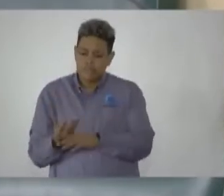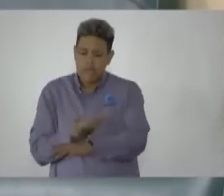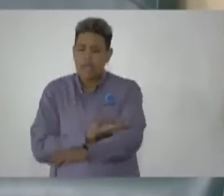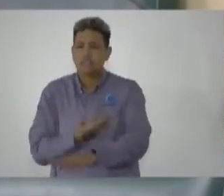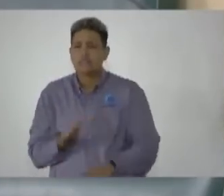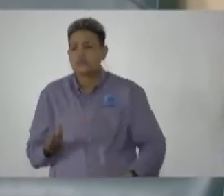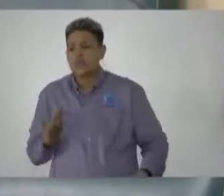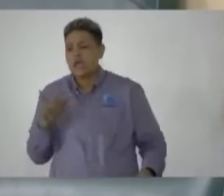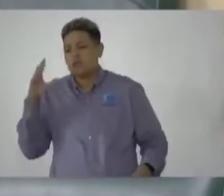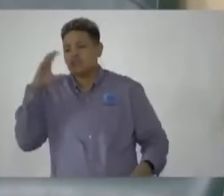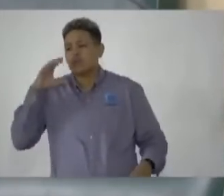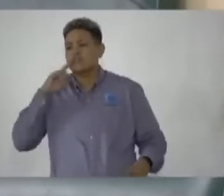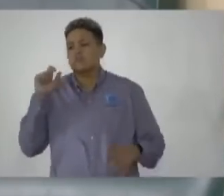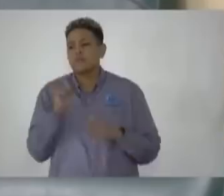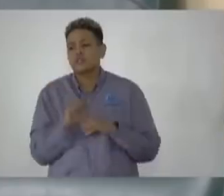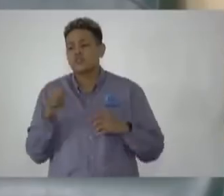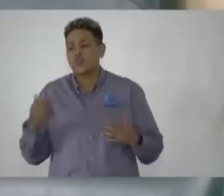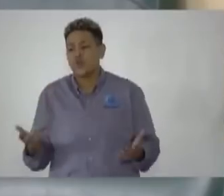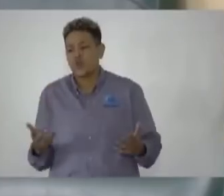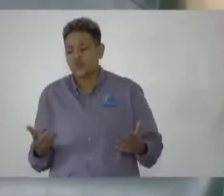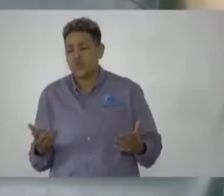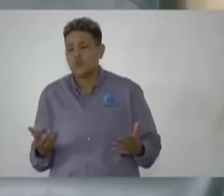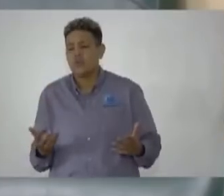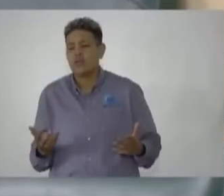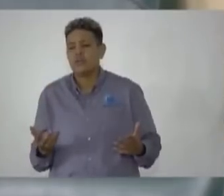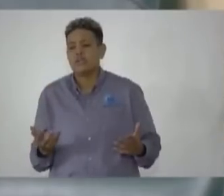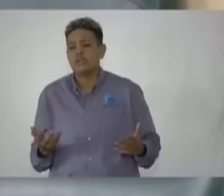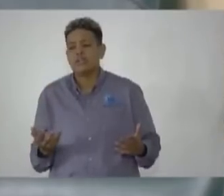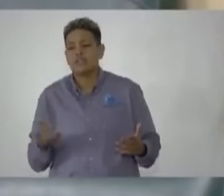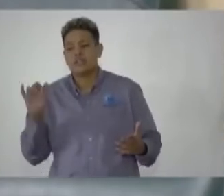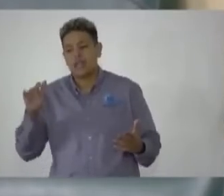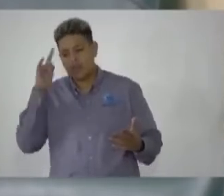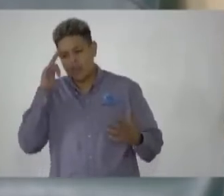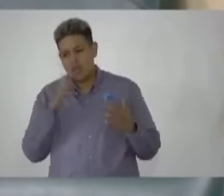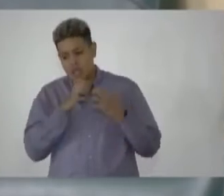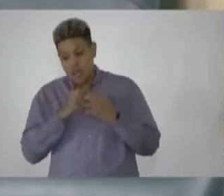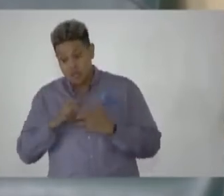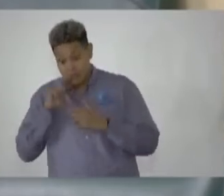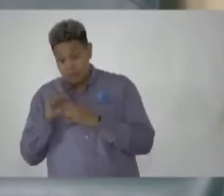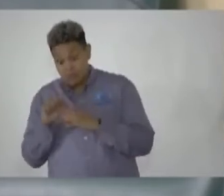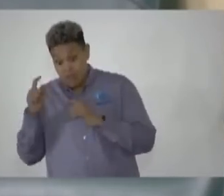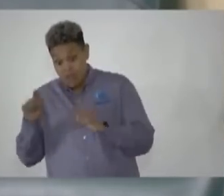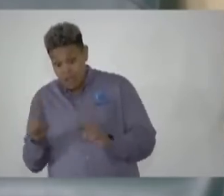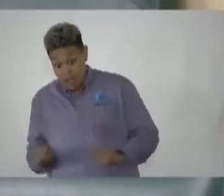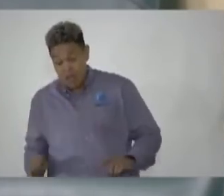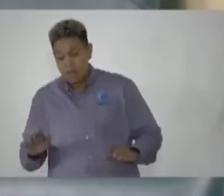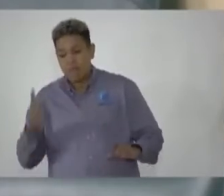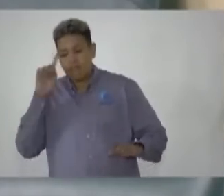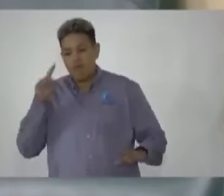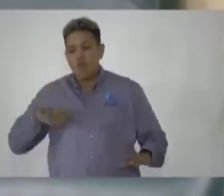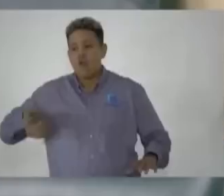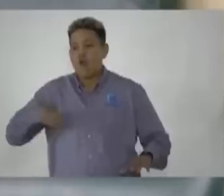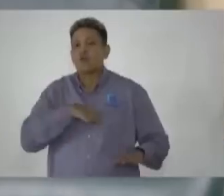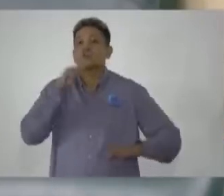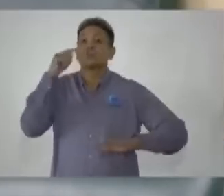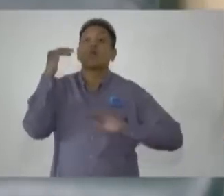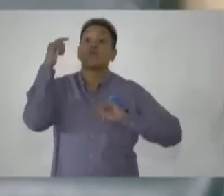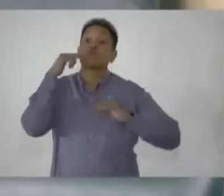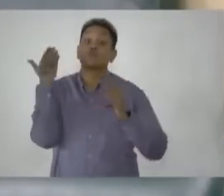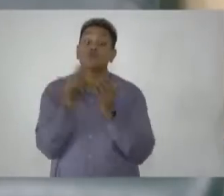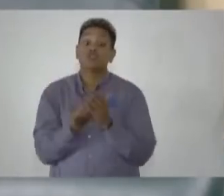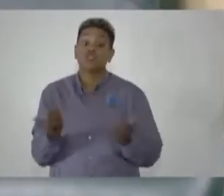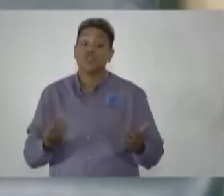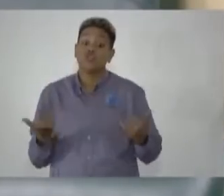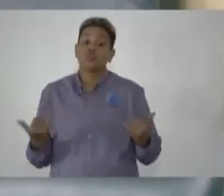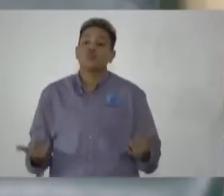I sought to ensure that that collaboration happened for us, hopefully, to get here